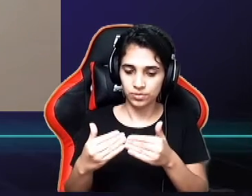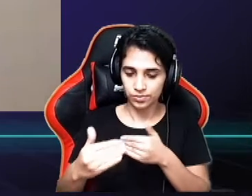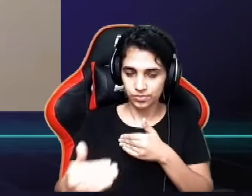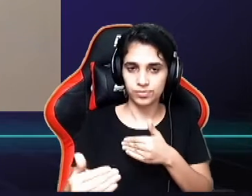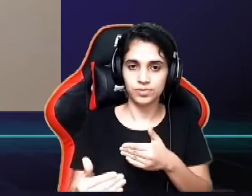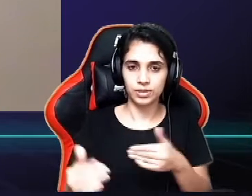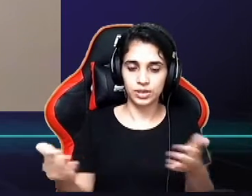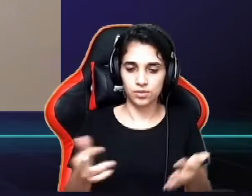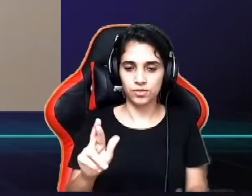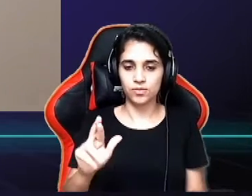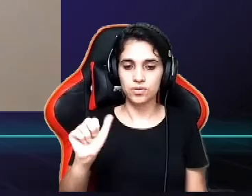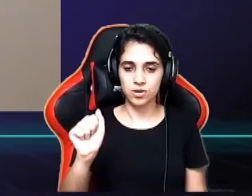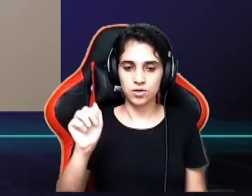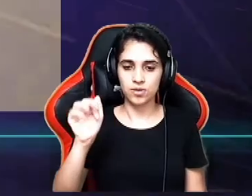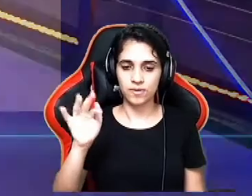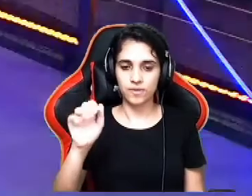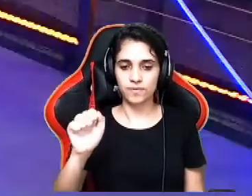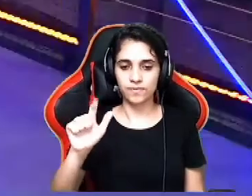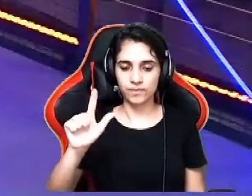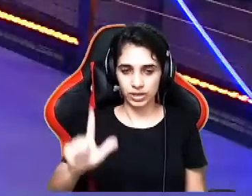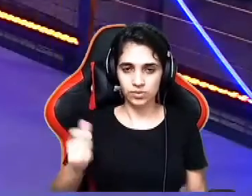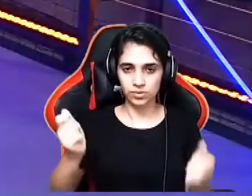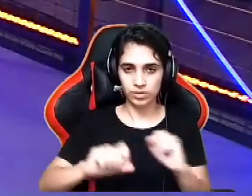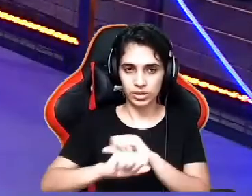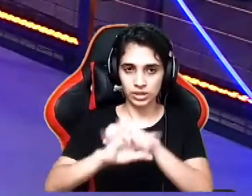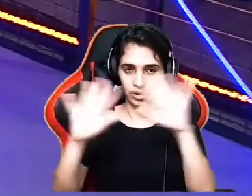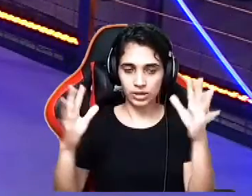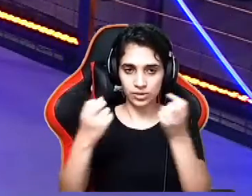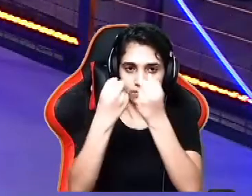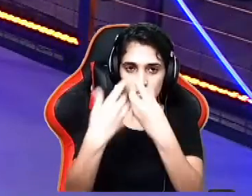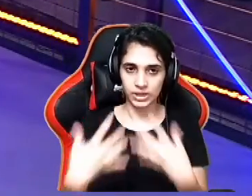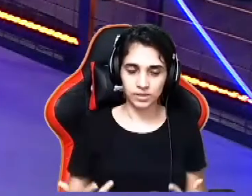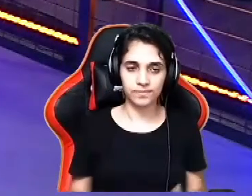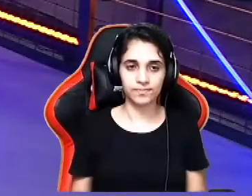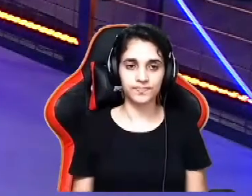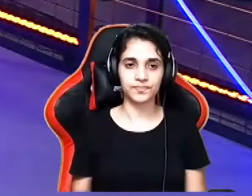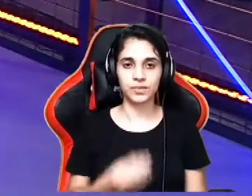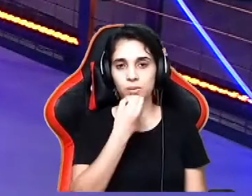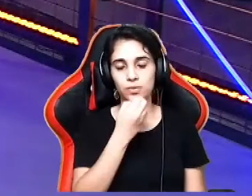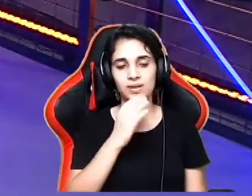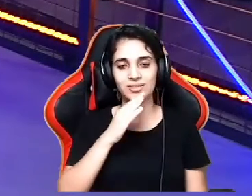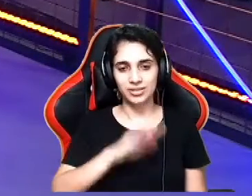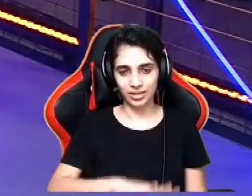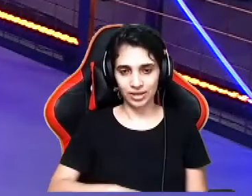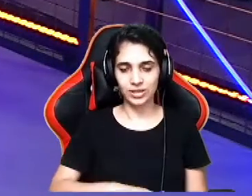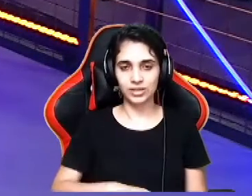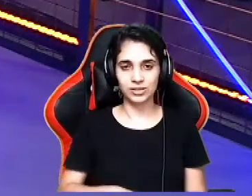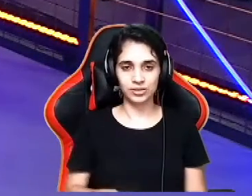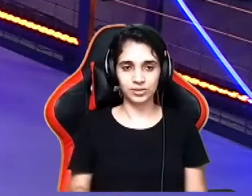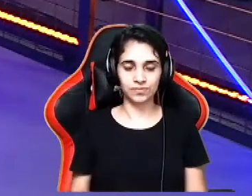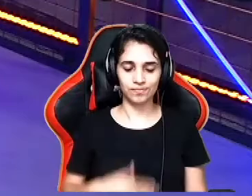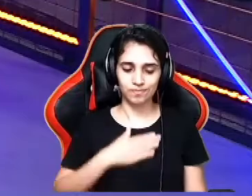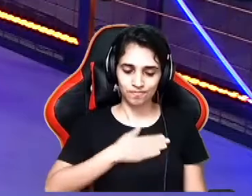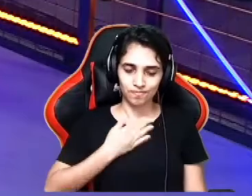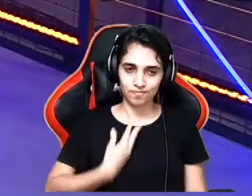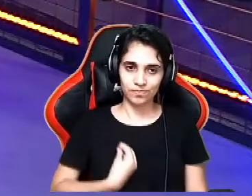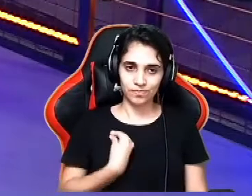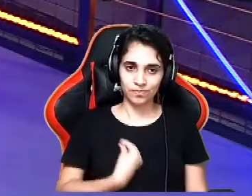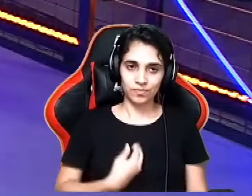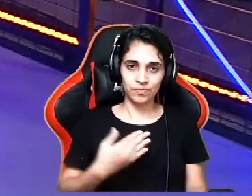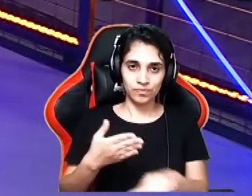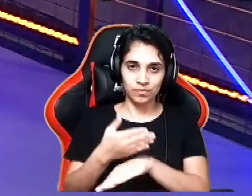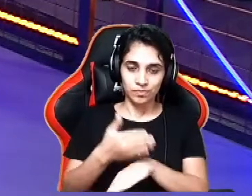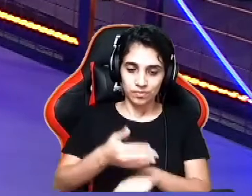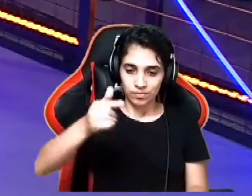Monomyto. Rafael can talk a bit more about that as well. Hey, folks, how you doing? Good afternoon, Barbara. Pleasure being here.